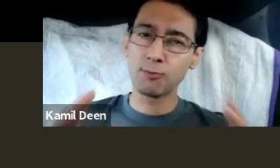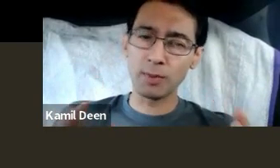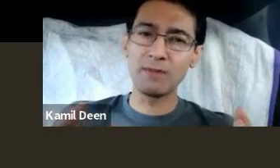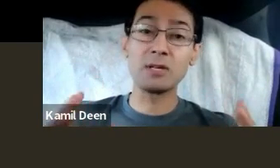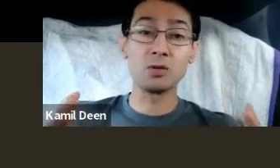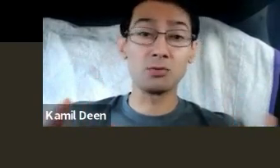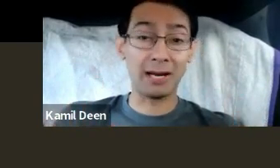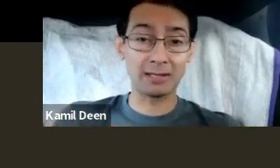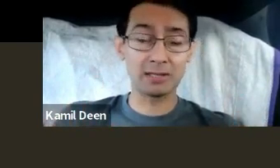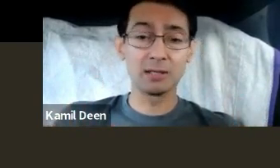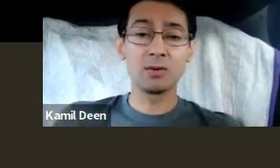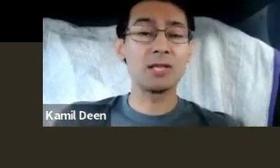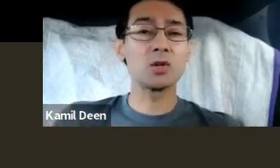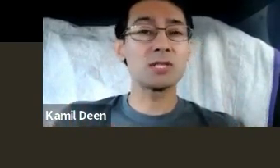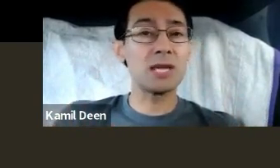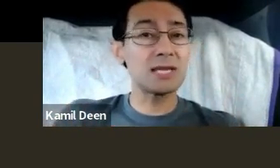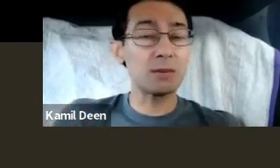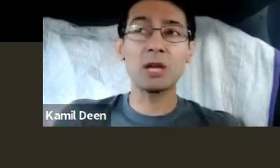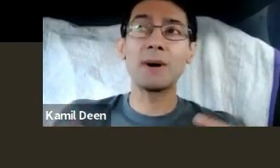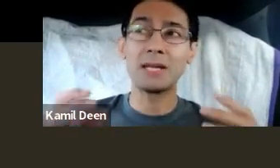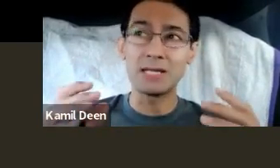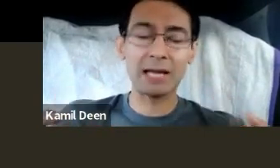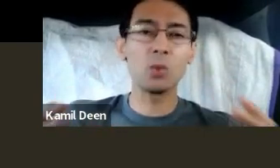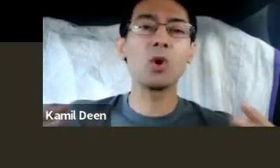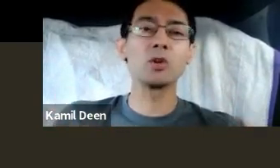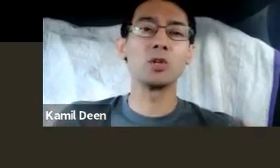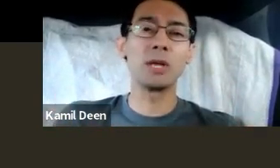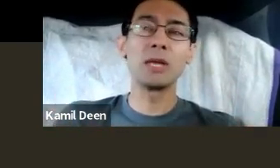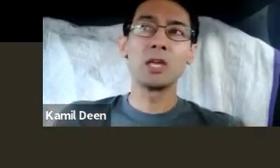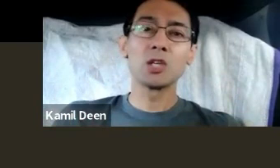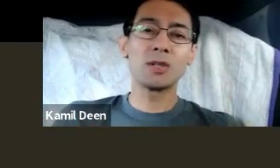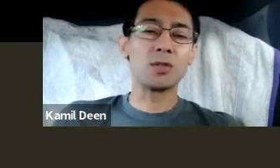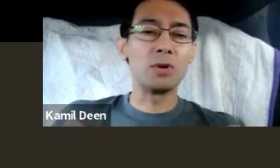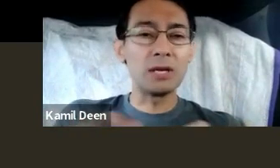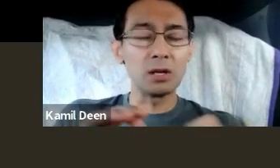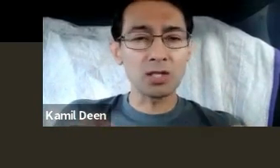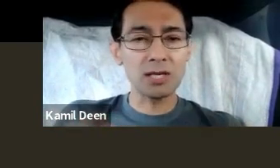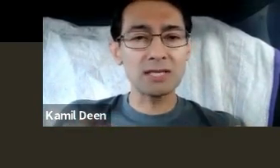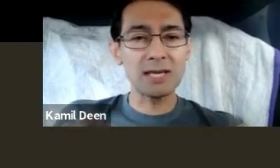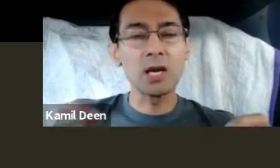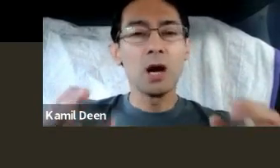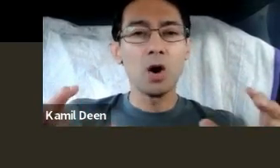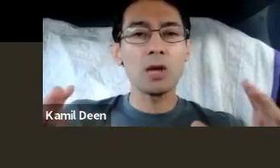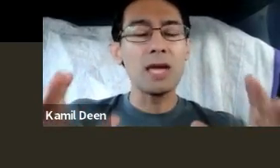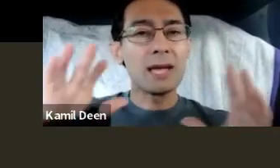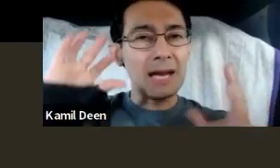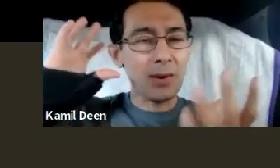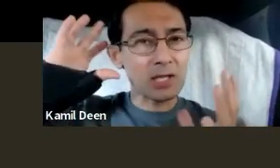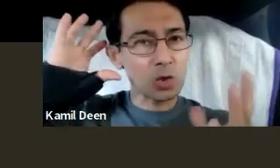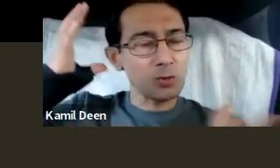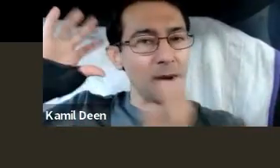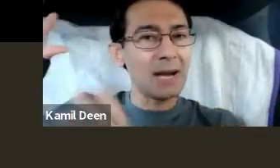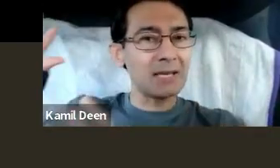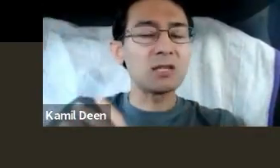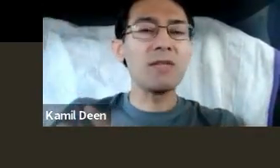it informative and direct, right? So say something about exactly what you're doing so that the reader looks at it and says, oh, okay, now I